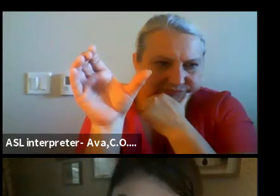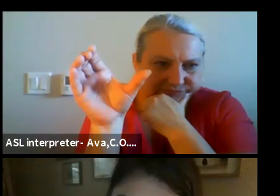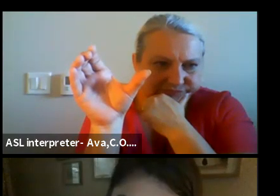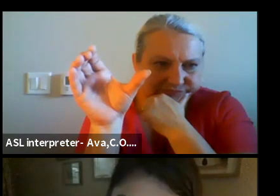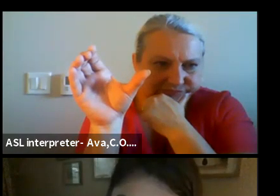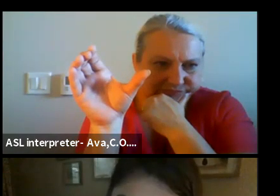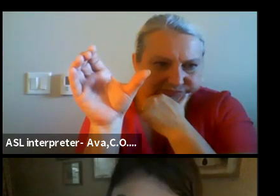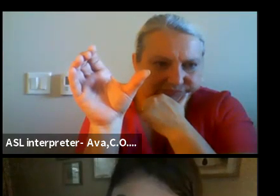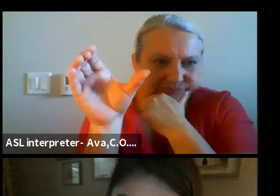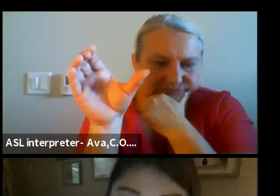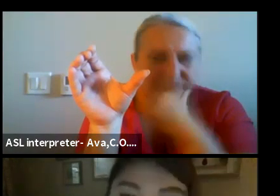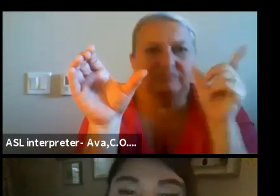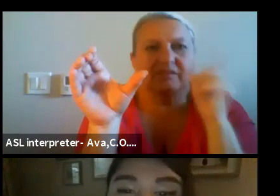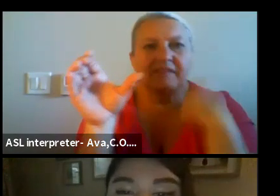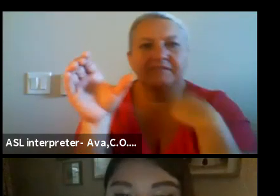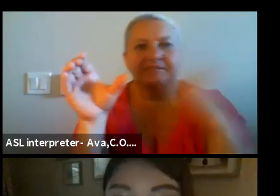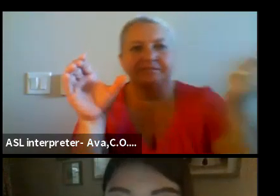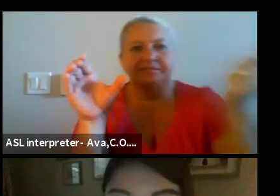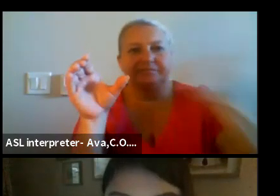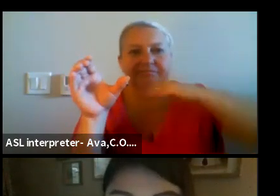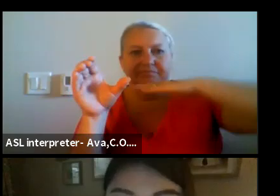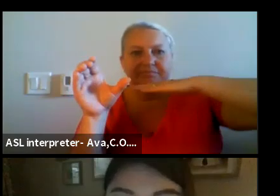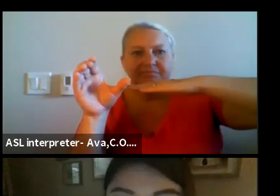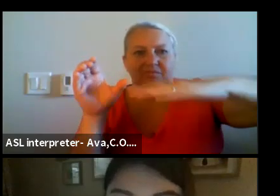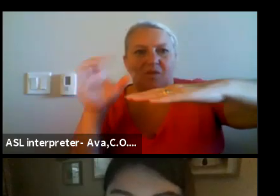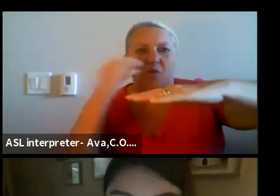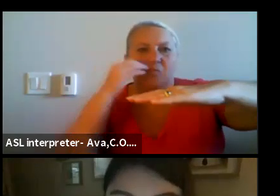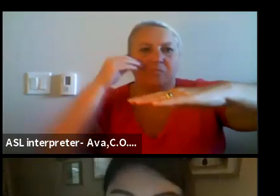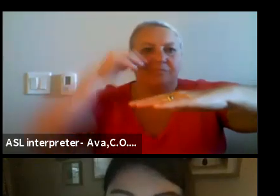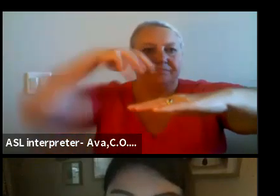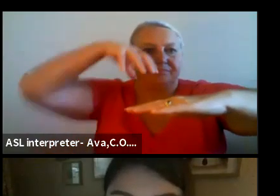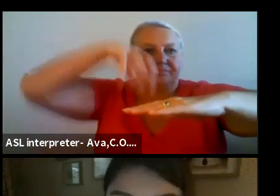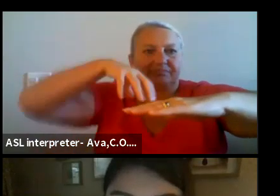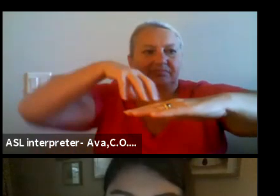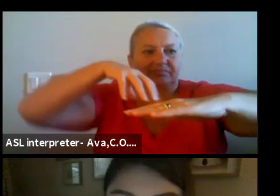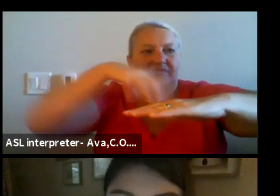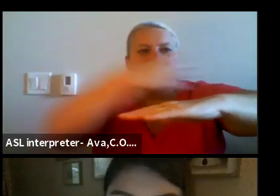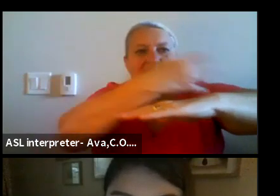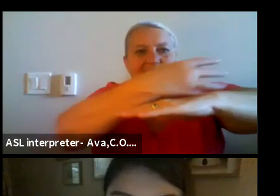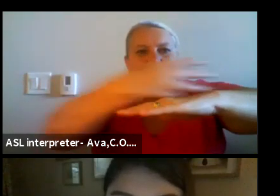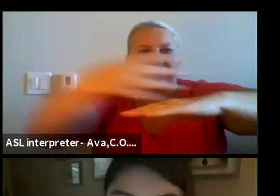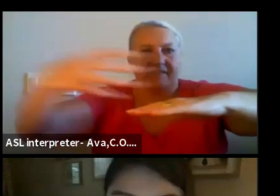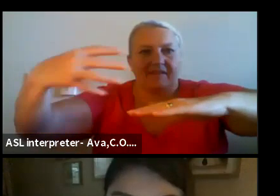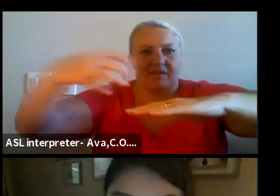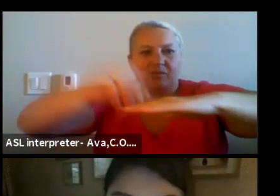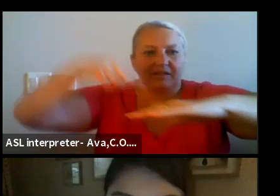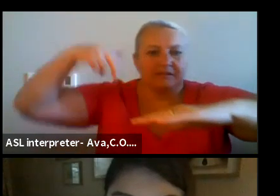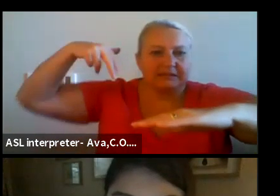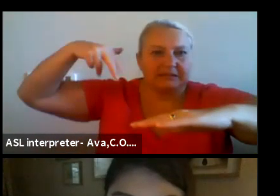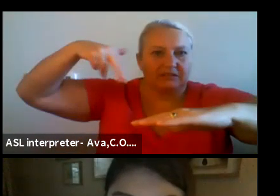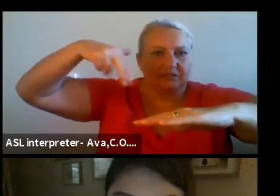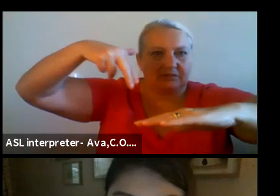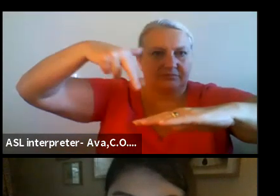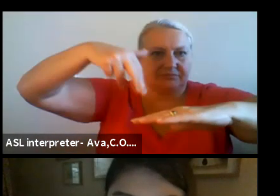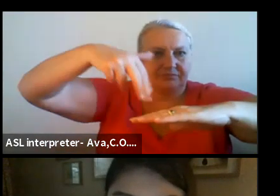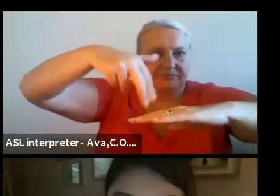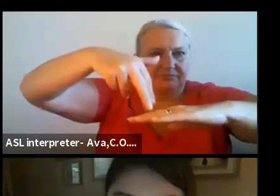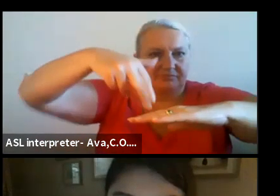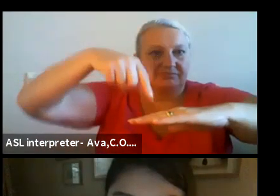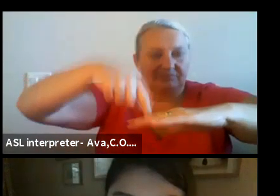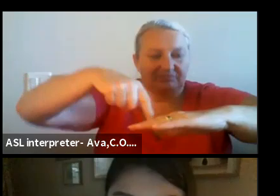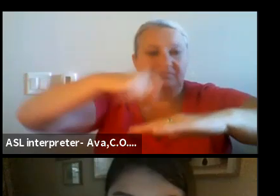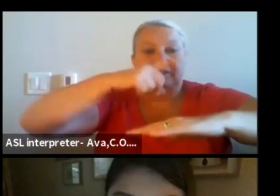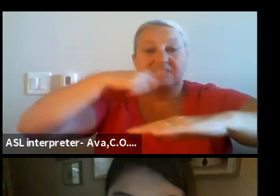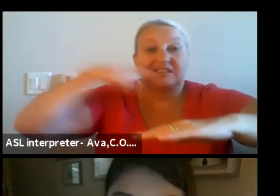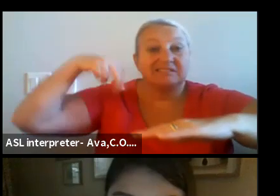fence around a home. And because there are stairs, I